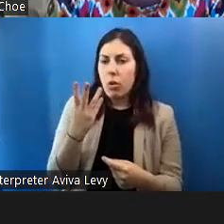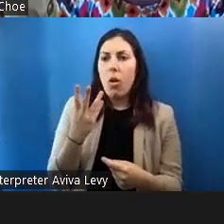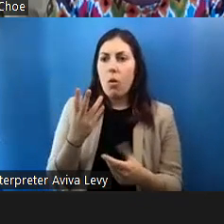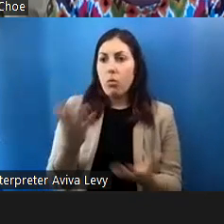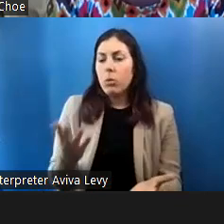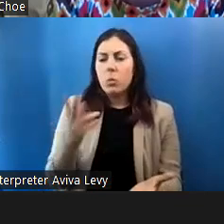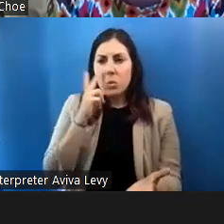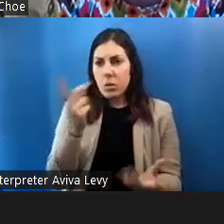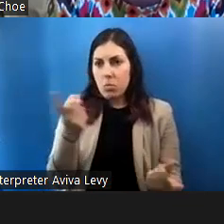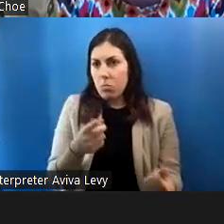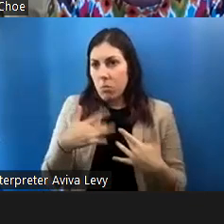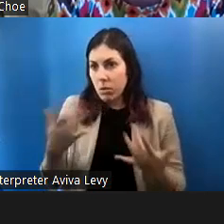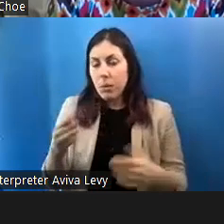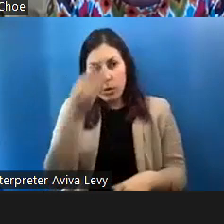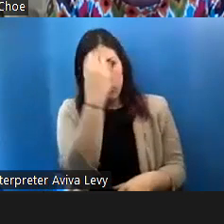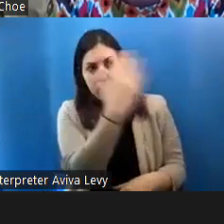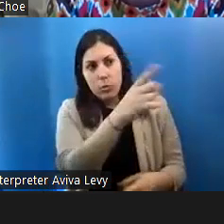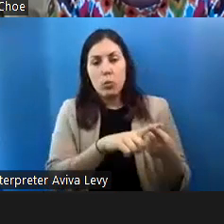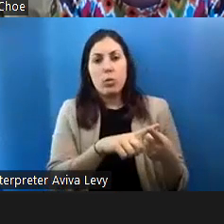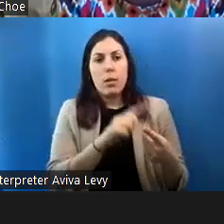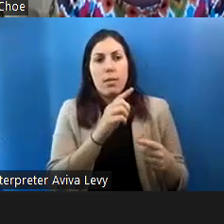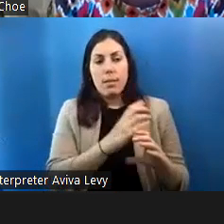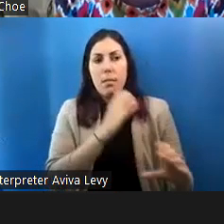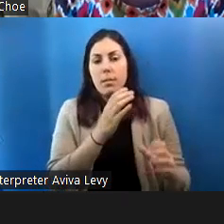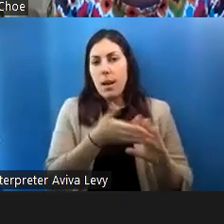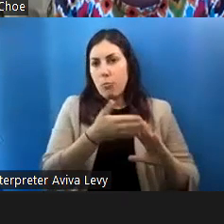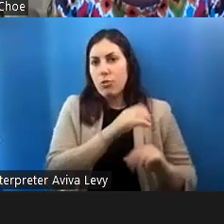will pass it along to the bus operations staff.